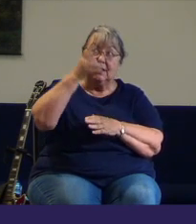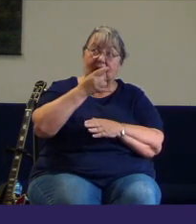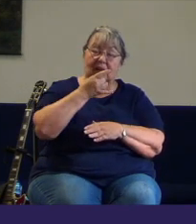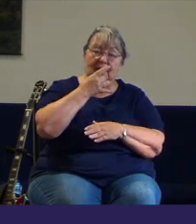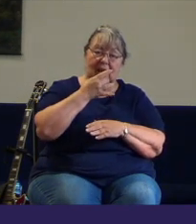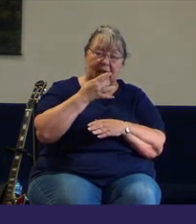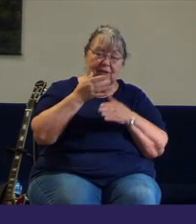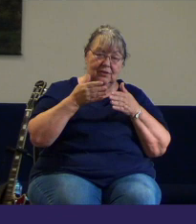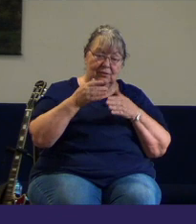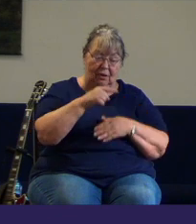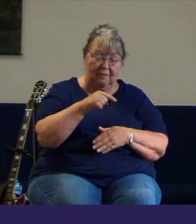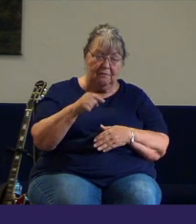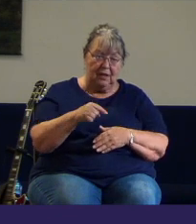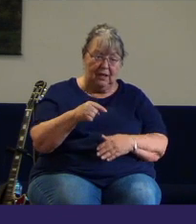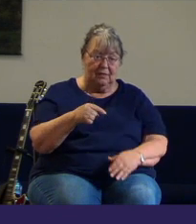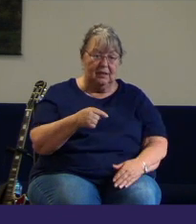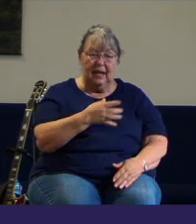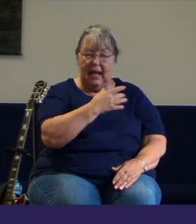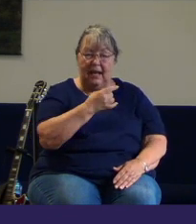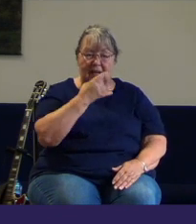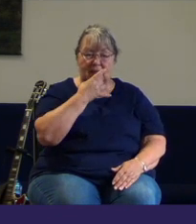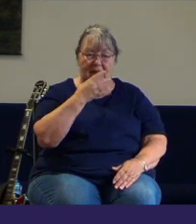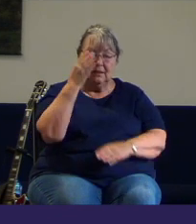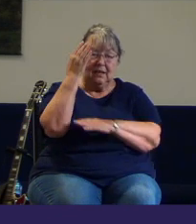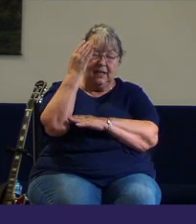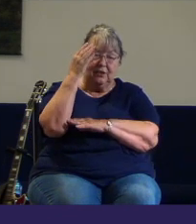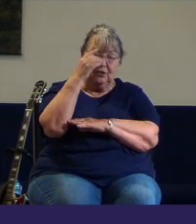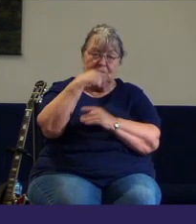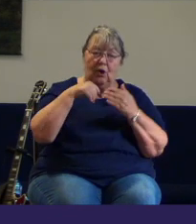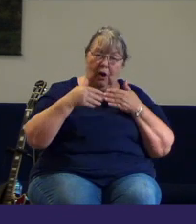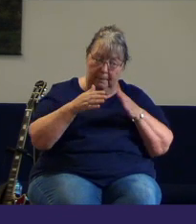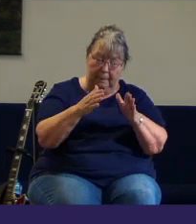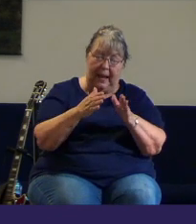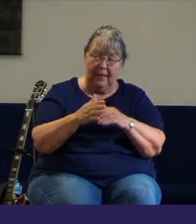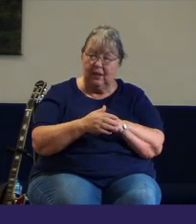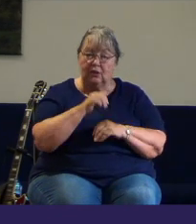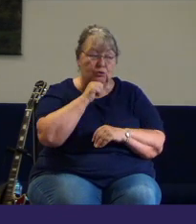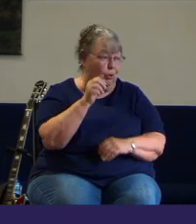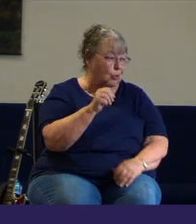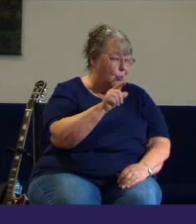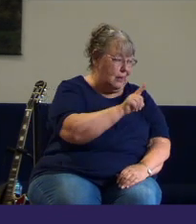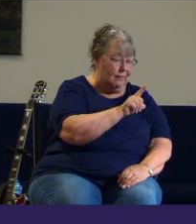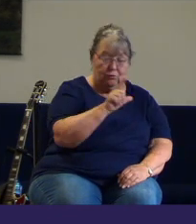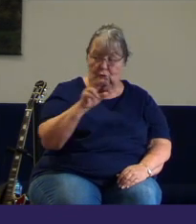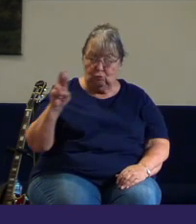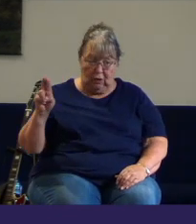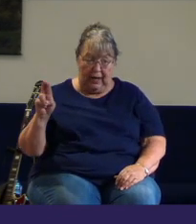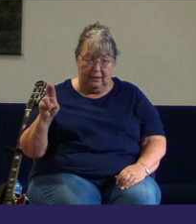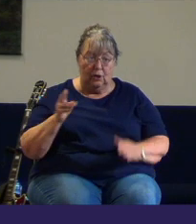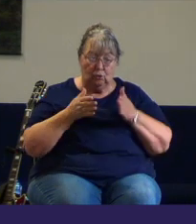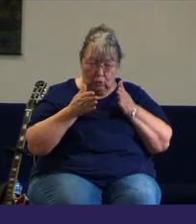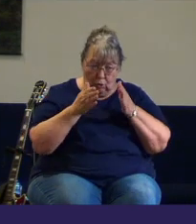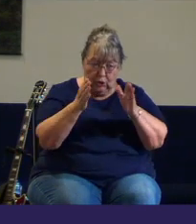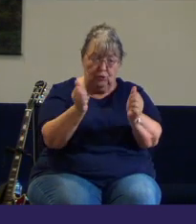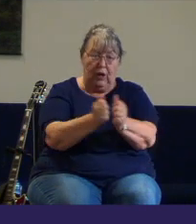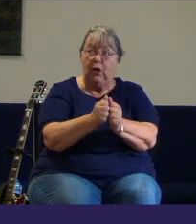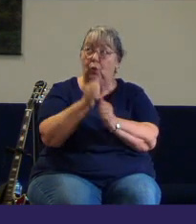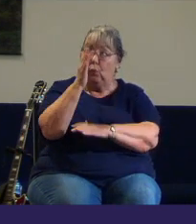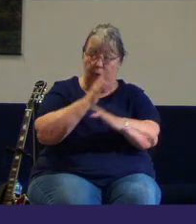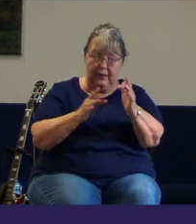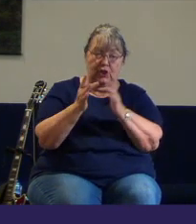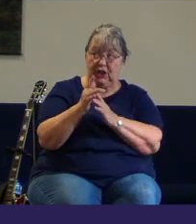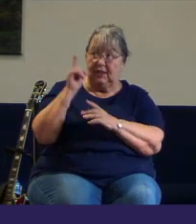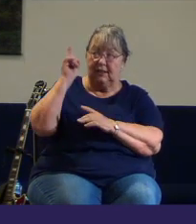light to our path. Let him be the guide. Let him be the direction you take. Don't go left or right if he says keep going straight. He knows where to get you, and he